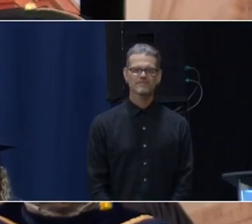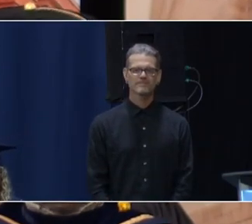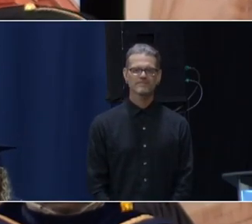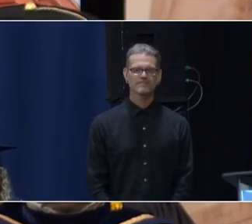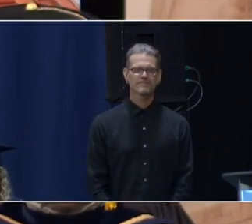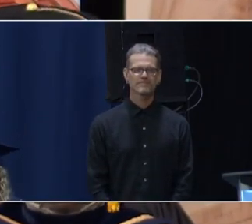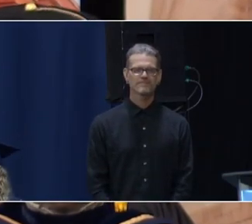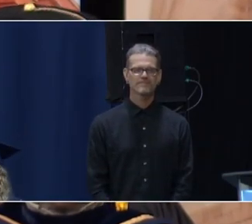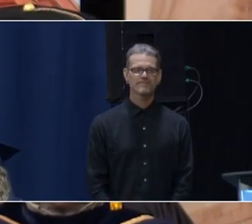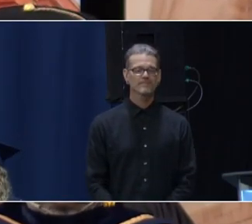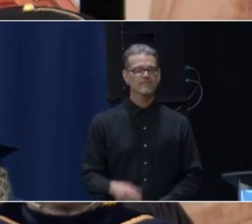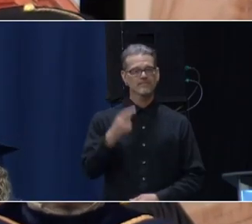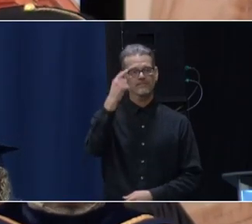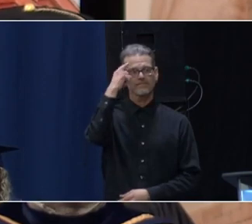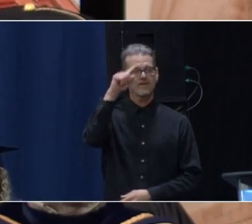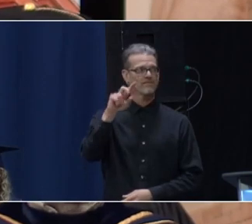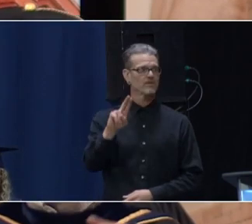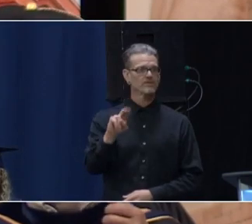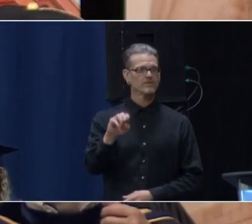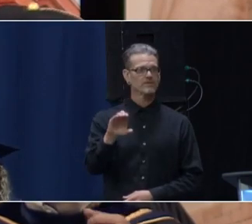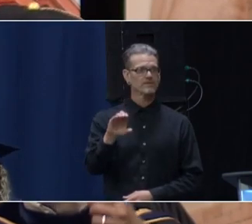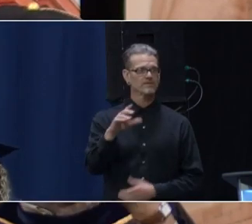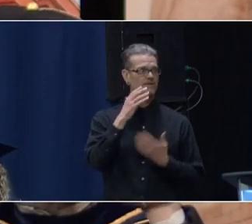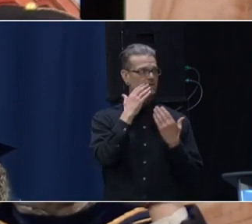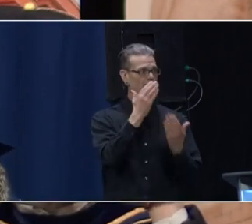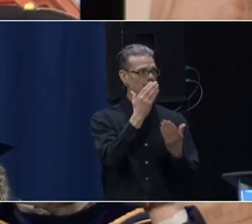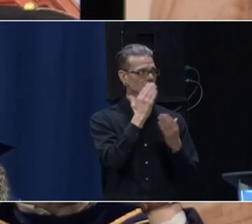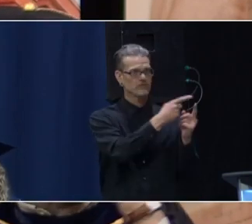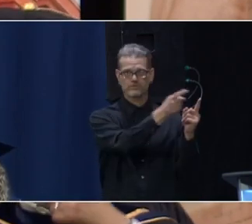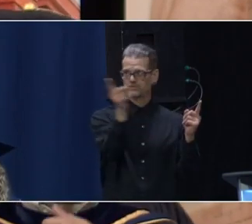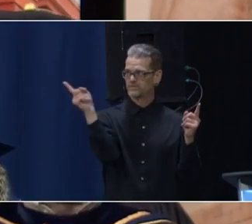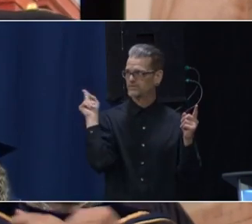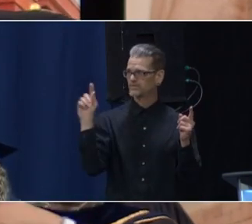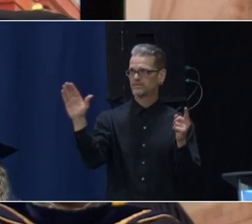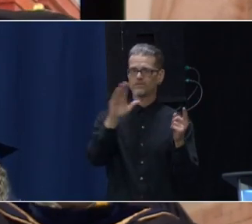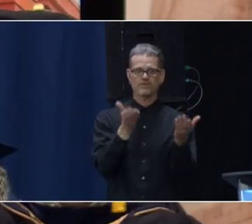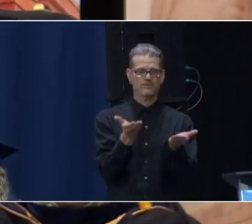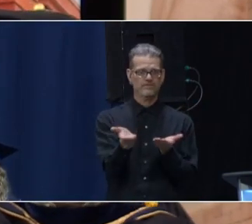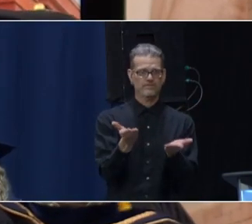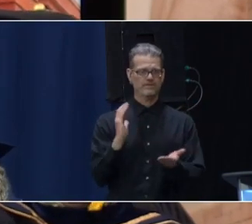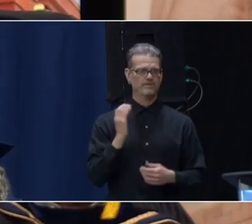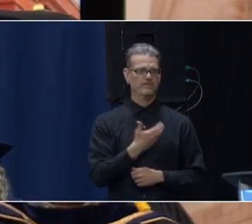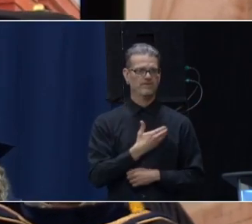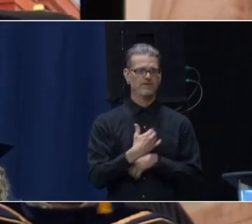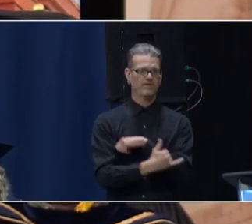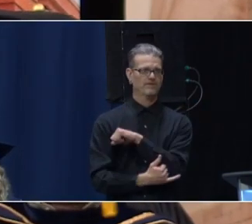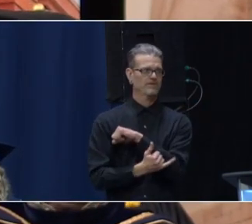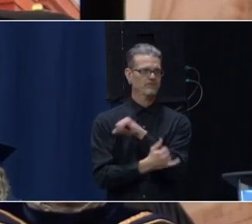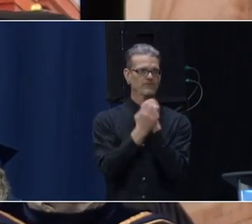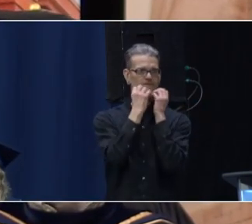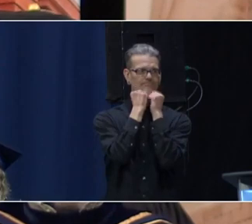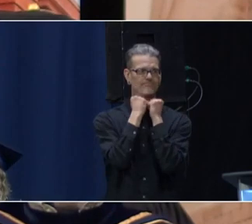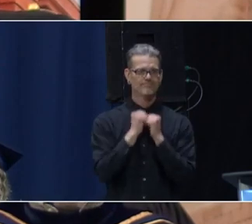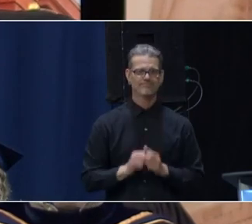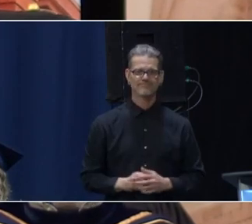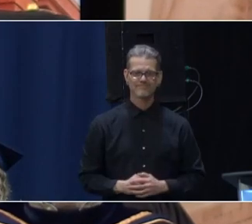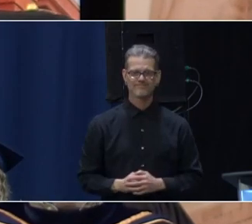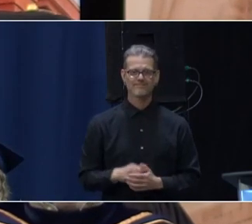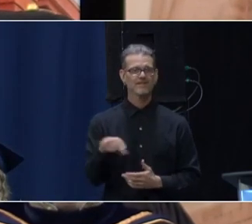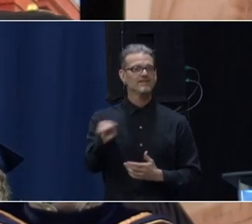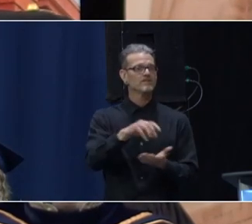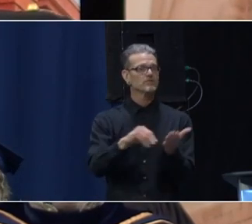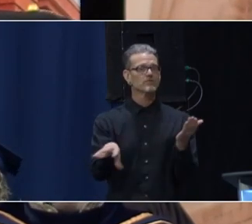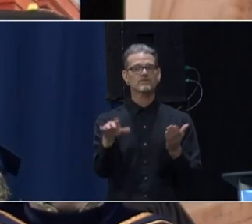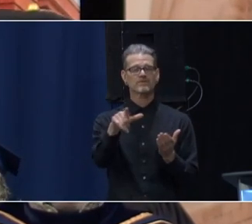On behalf of UNC, thank you for your service to our country. Graduates, you are a part